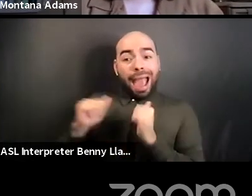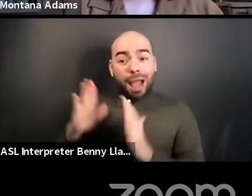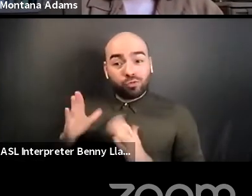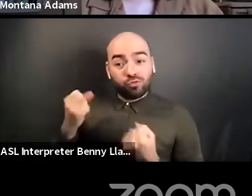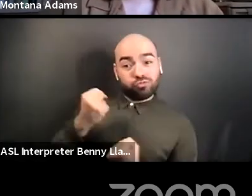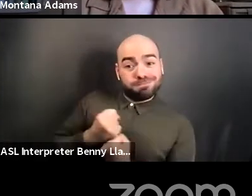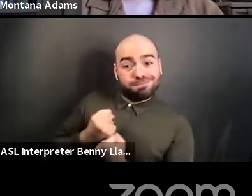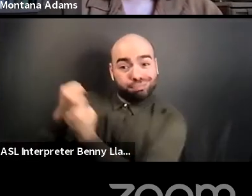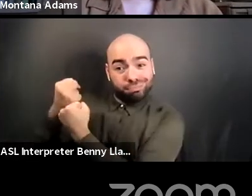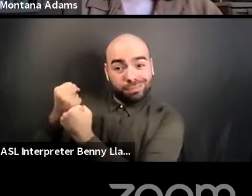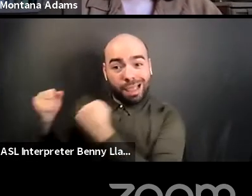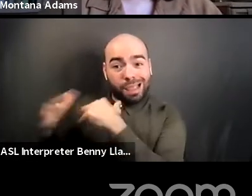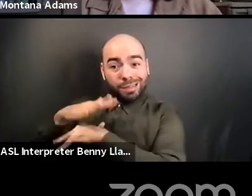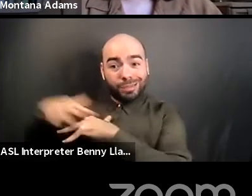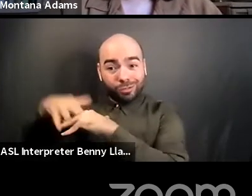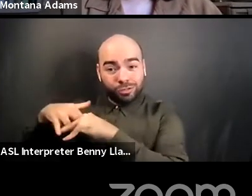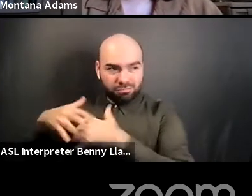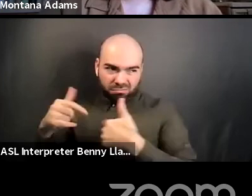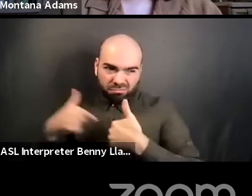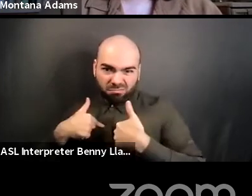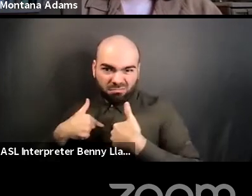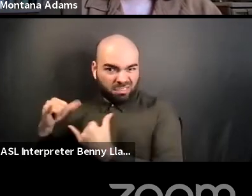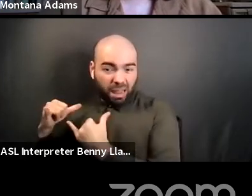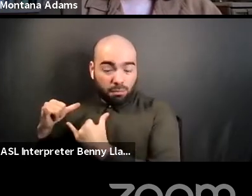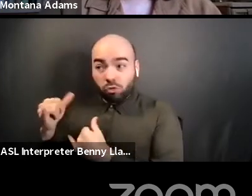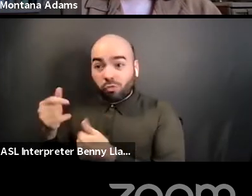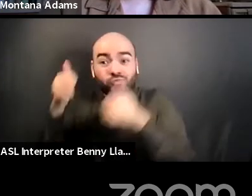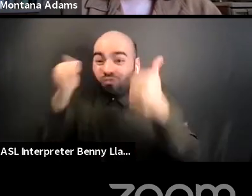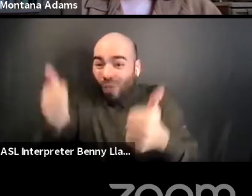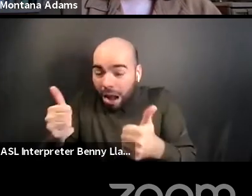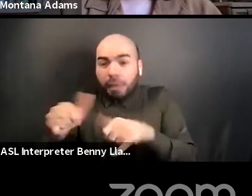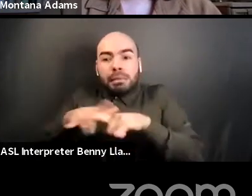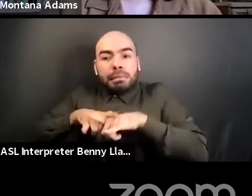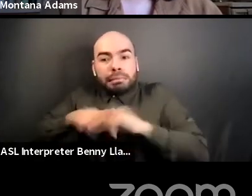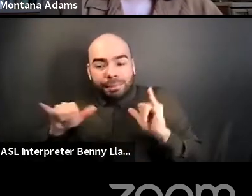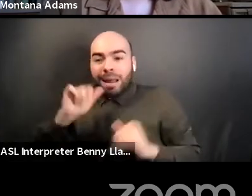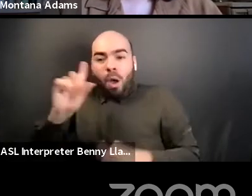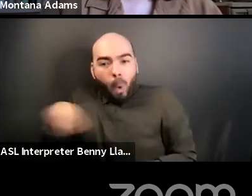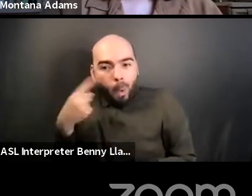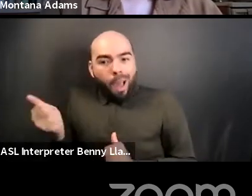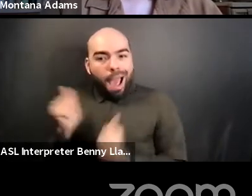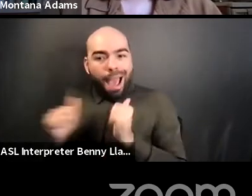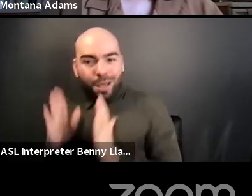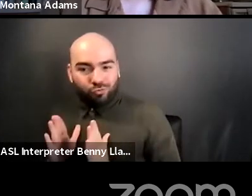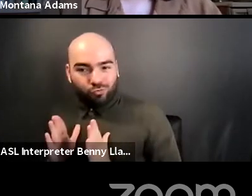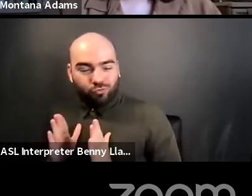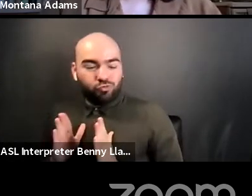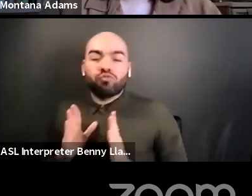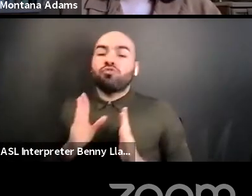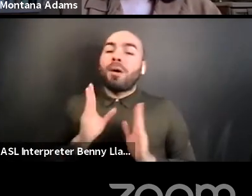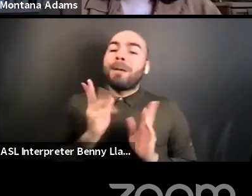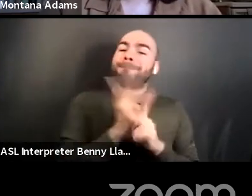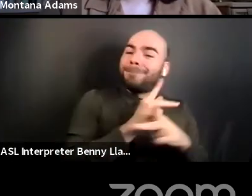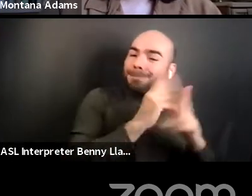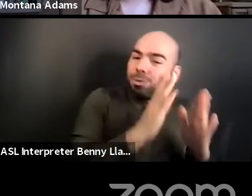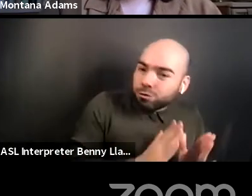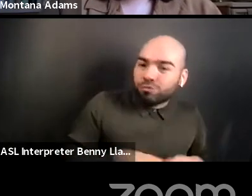that's great. But we also need to make sure that the people who are writing these stories are Native too,